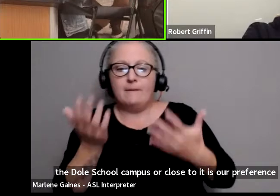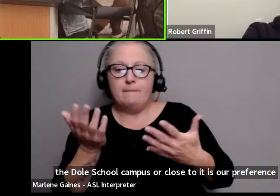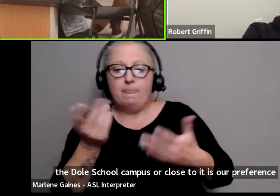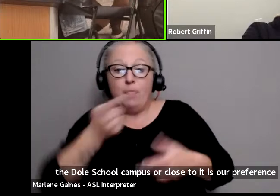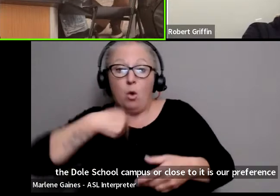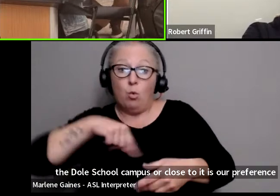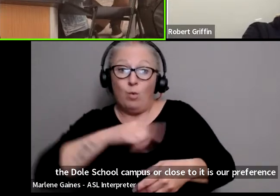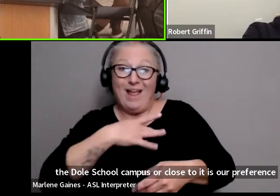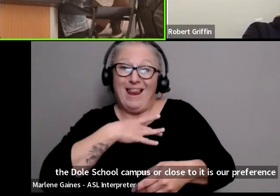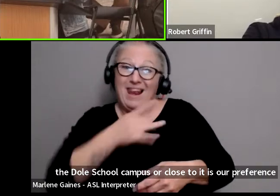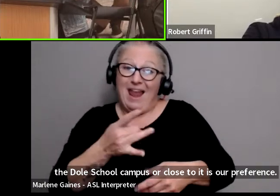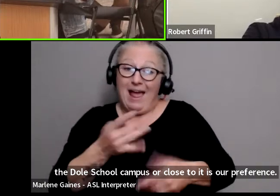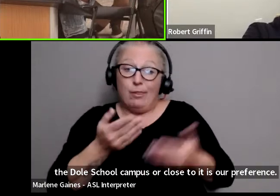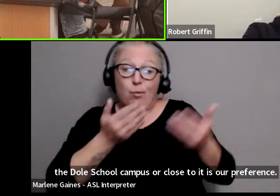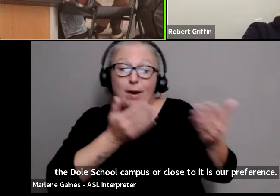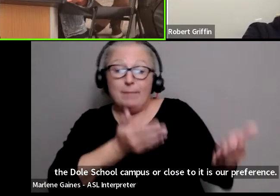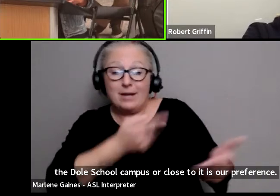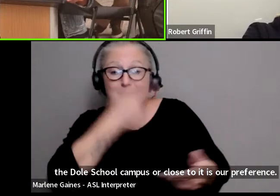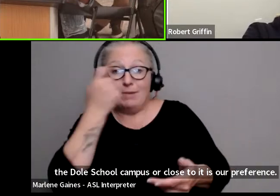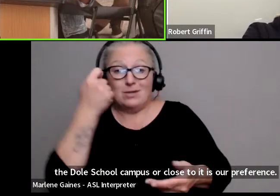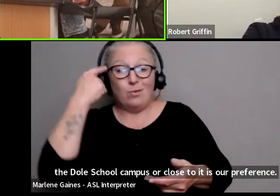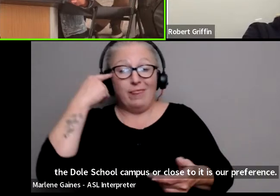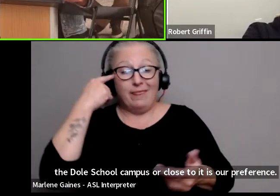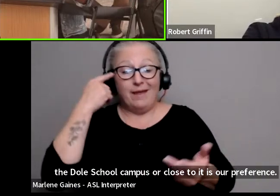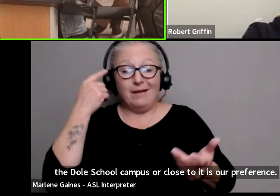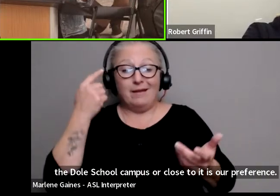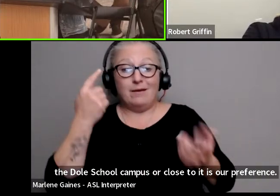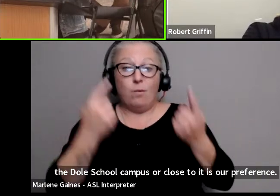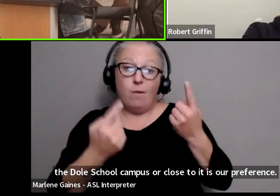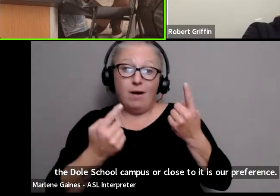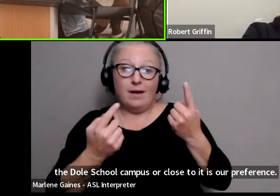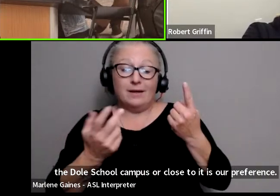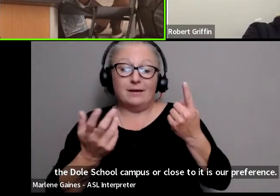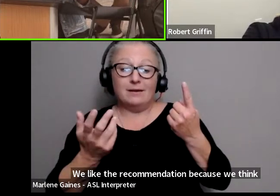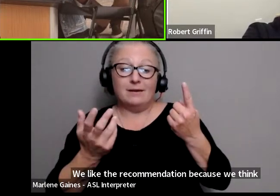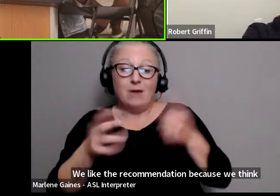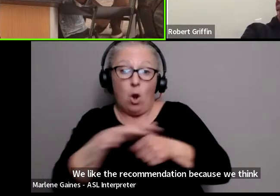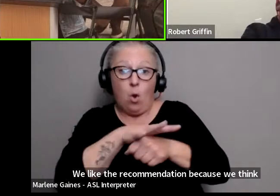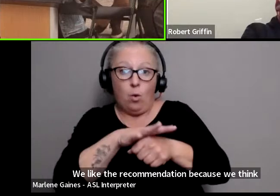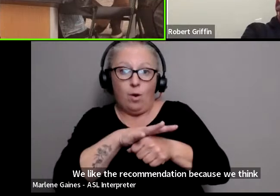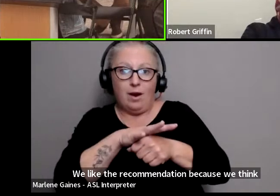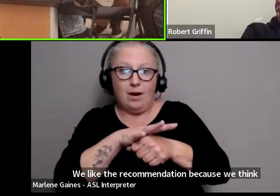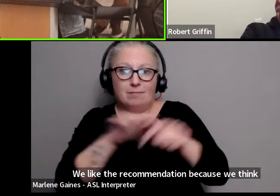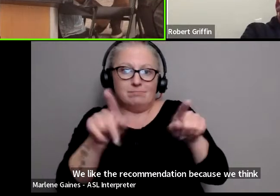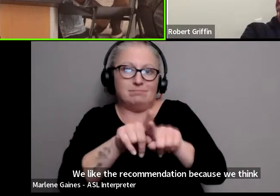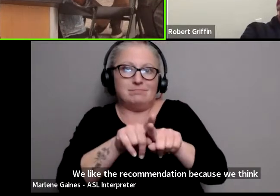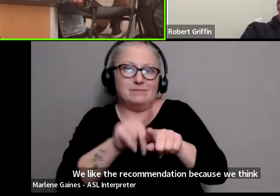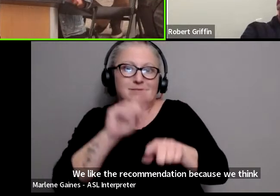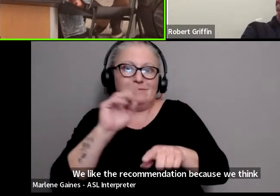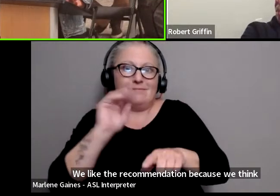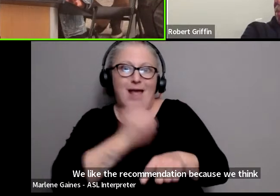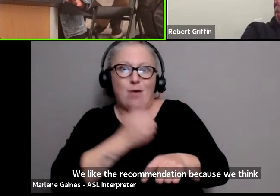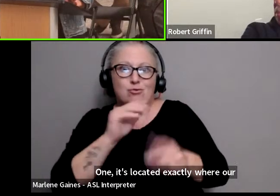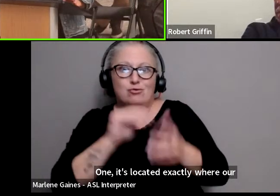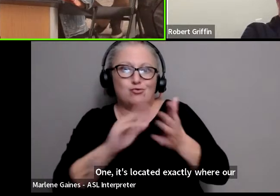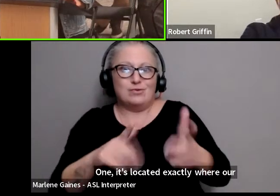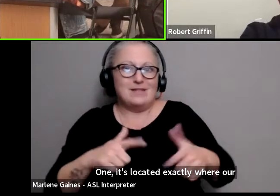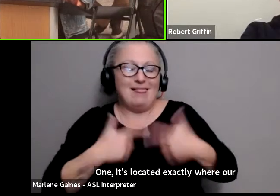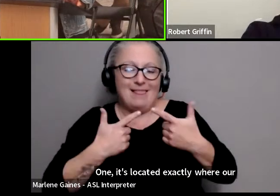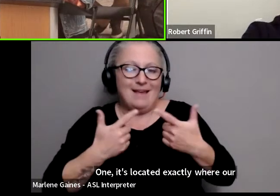We like the recommendation because we think, one, it's located exactly where our students live.